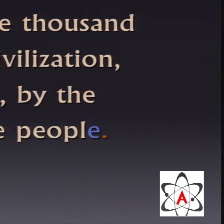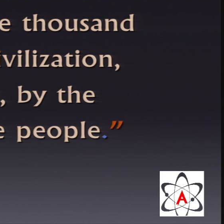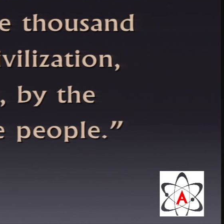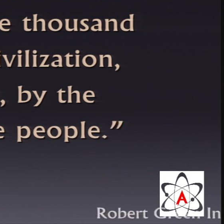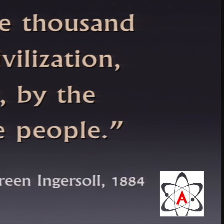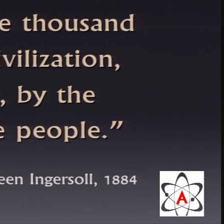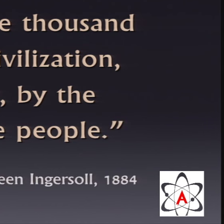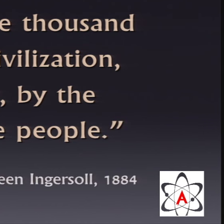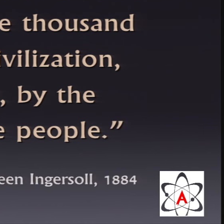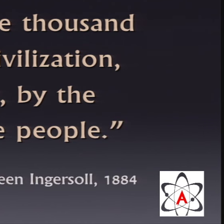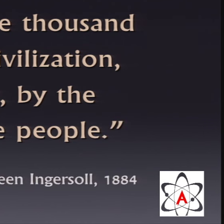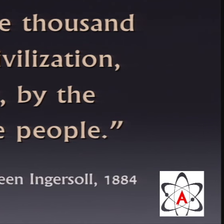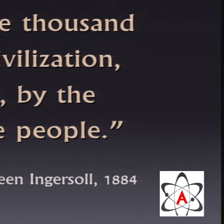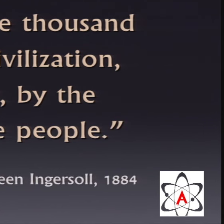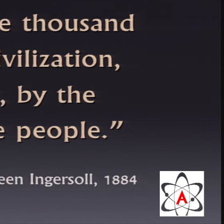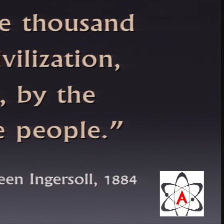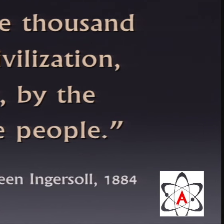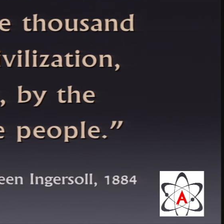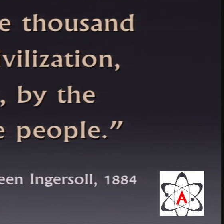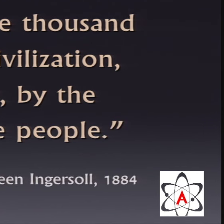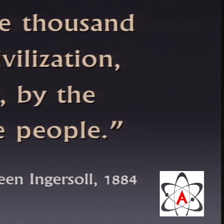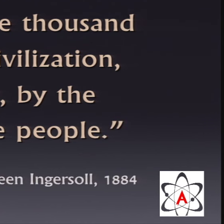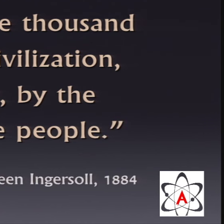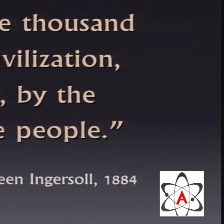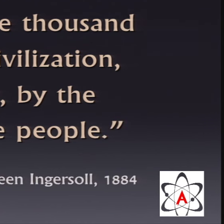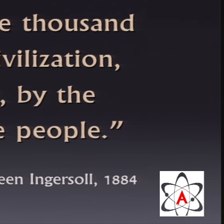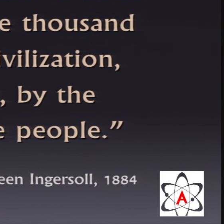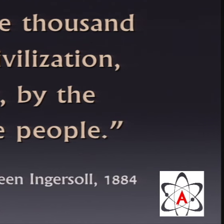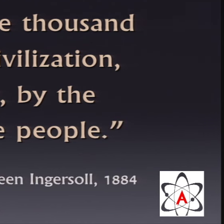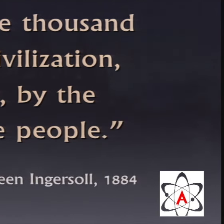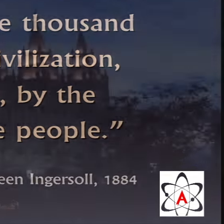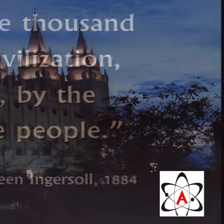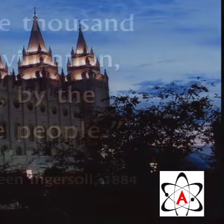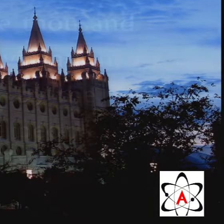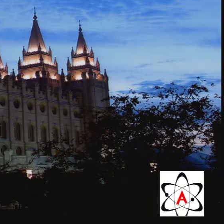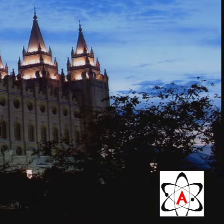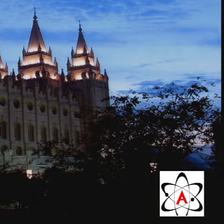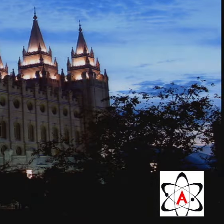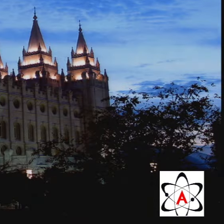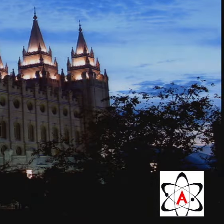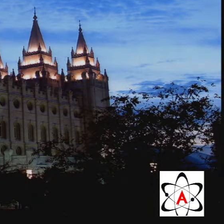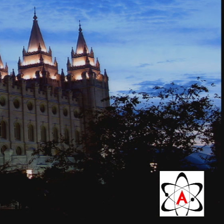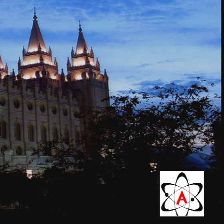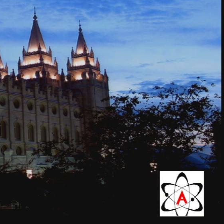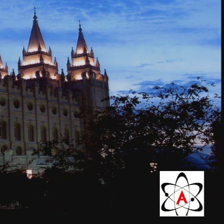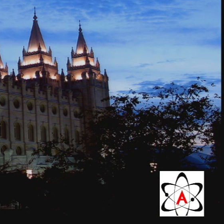education, by the elevation of the people. Well, that didn't happen.